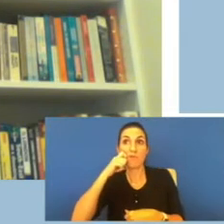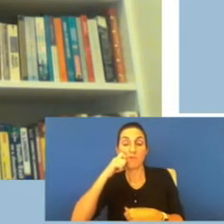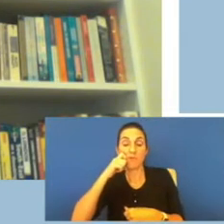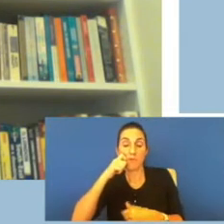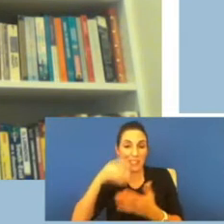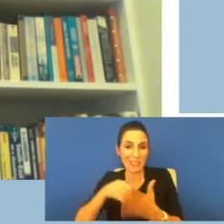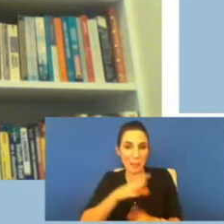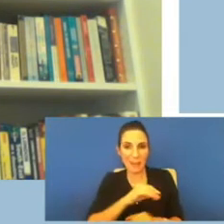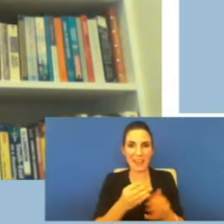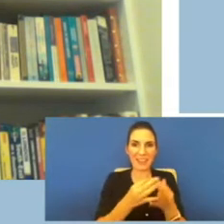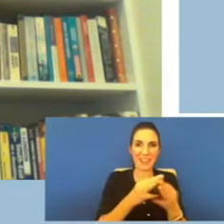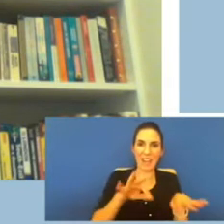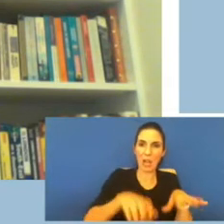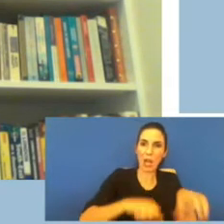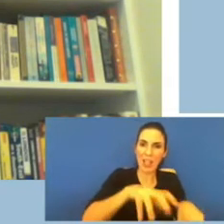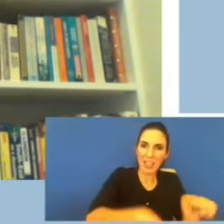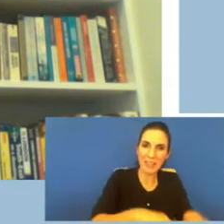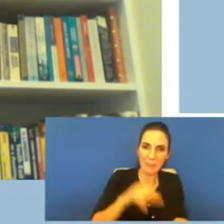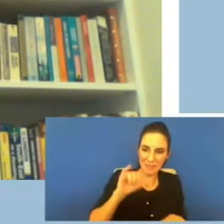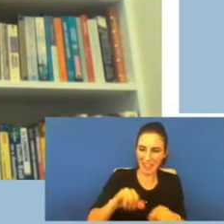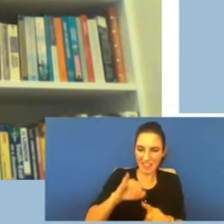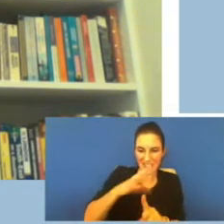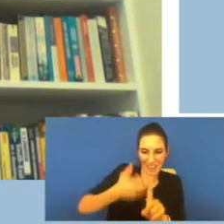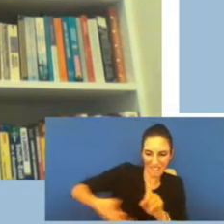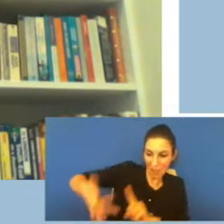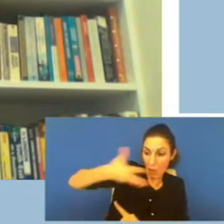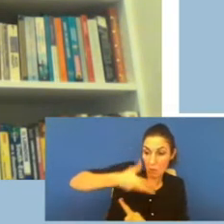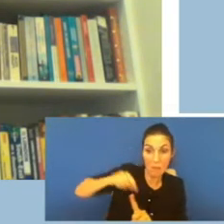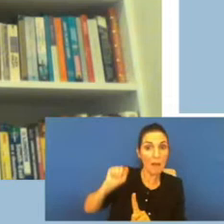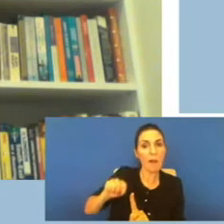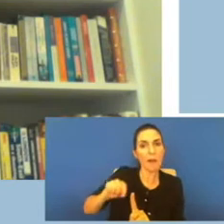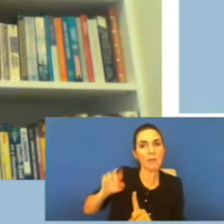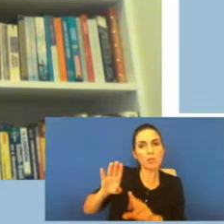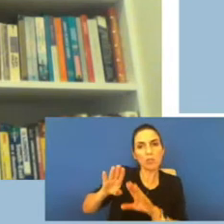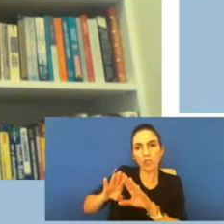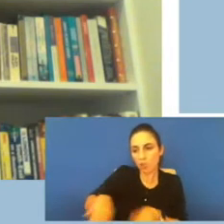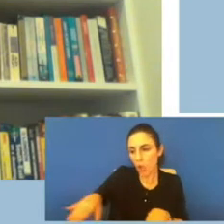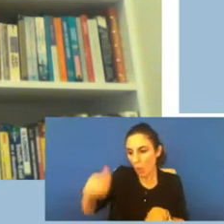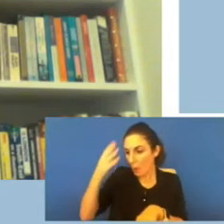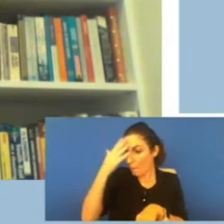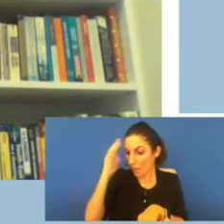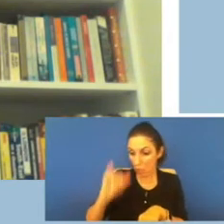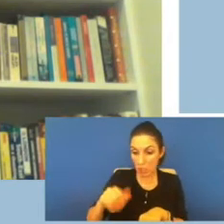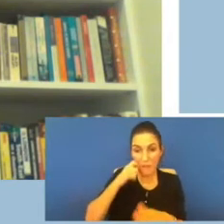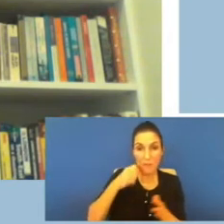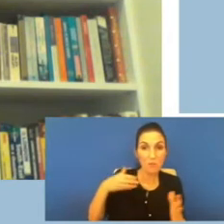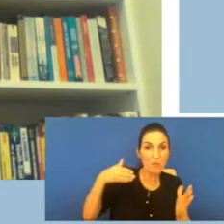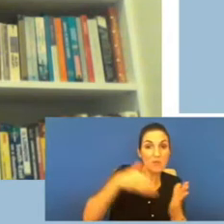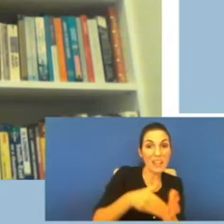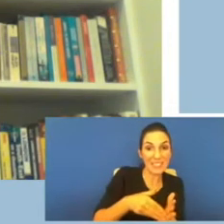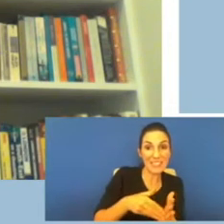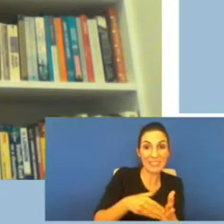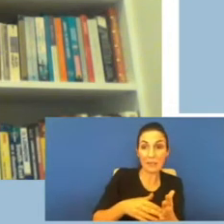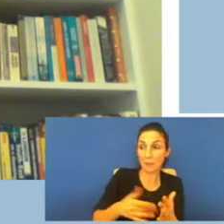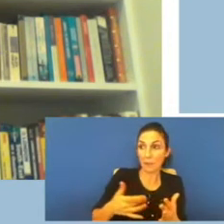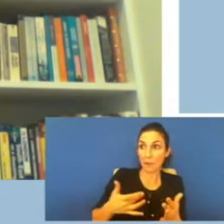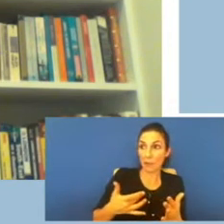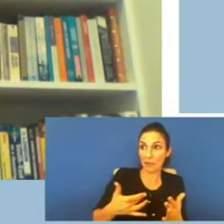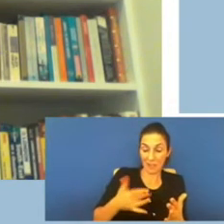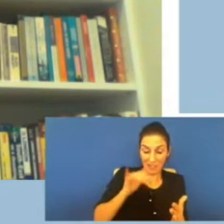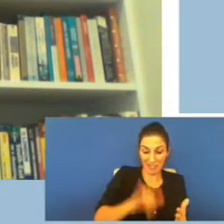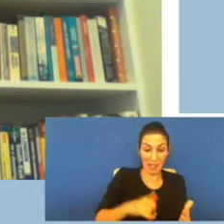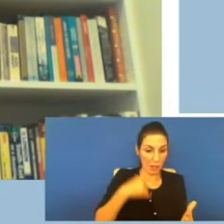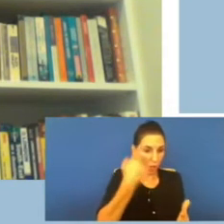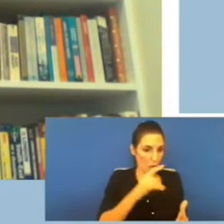was an environment where children, because of racism, are recast as threatening. An